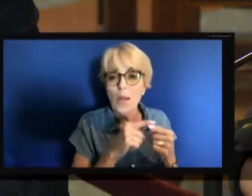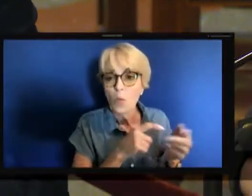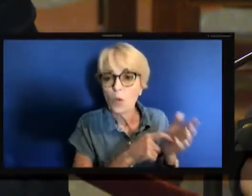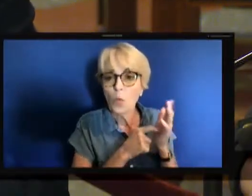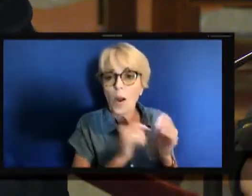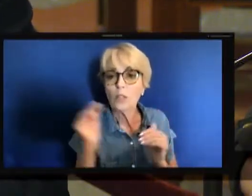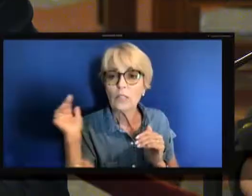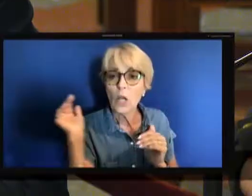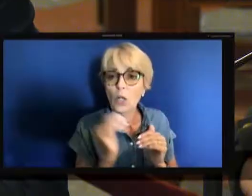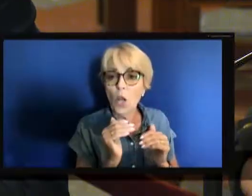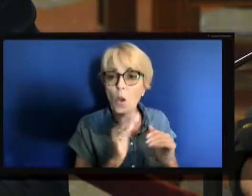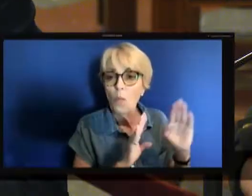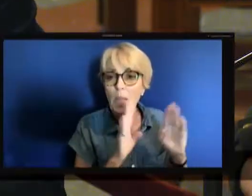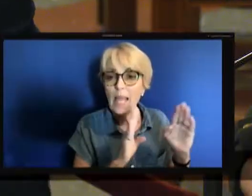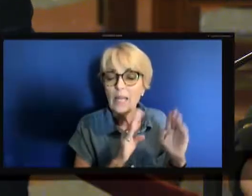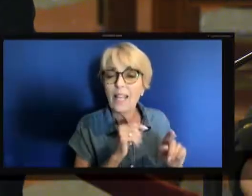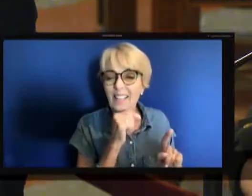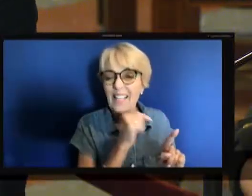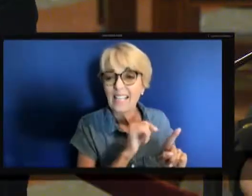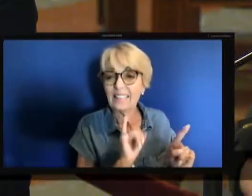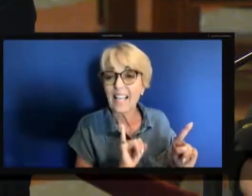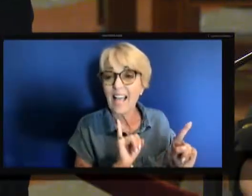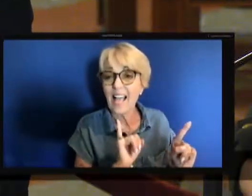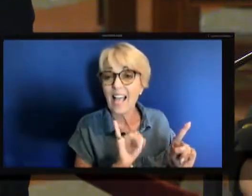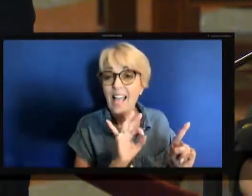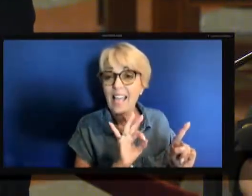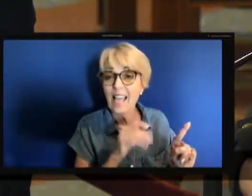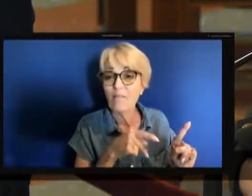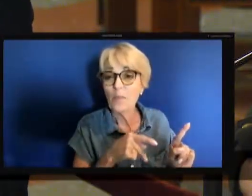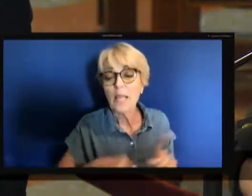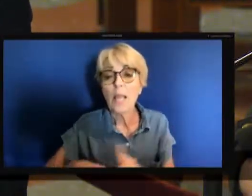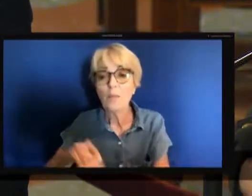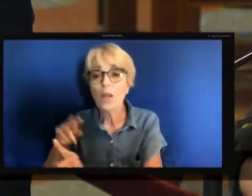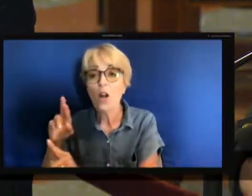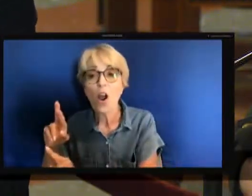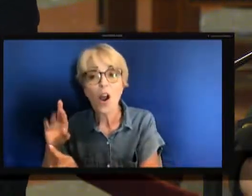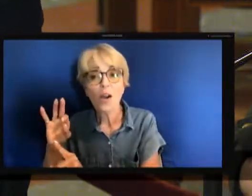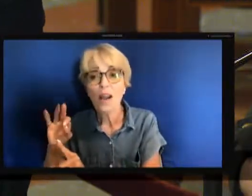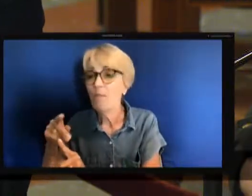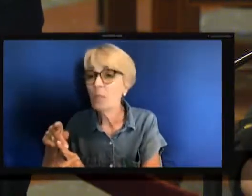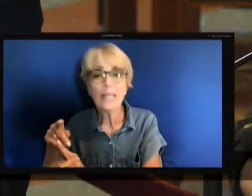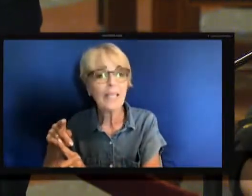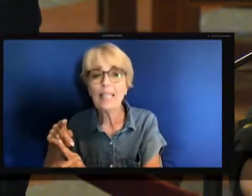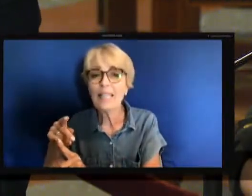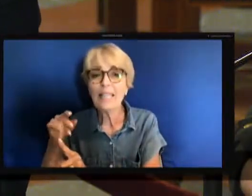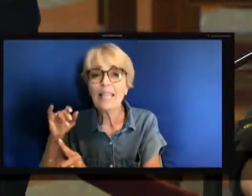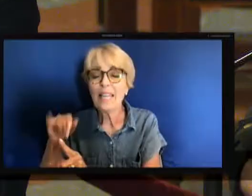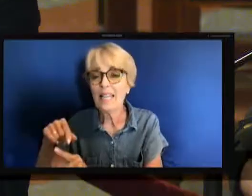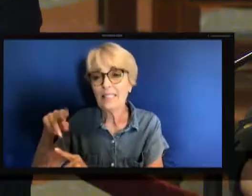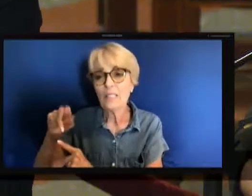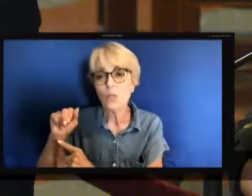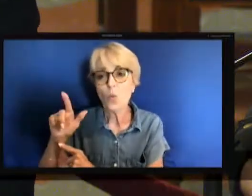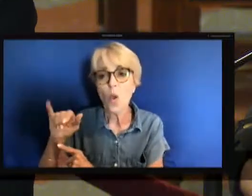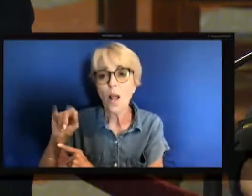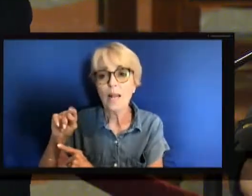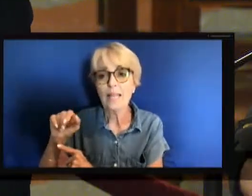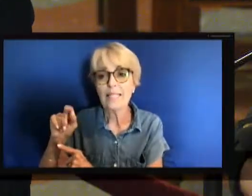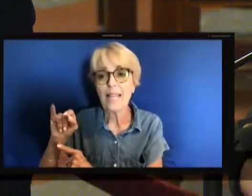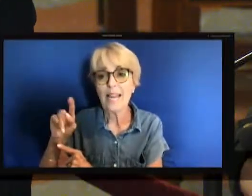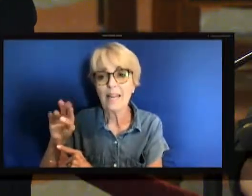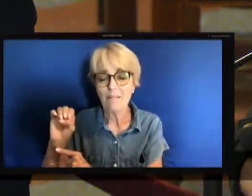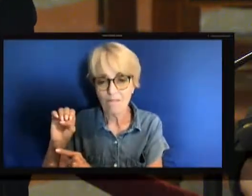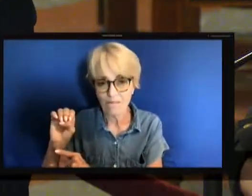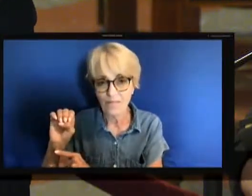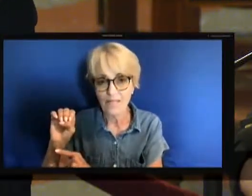are IFBs, right? In the case of RFPs, we're not making it's a qualitative selection based on